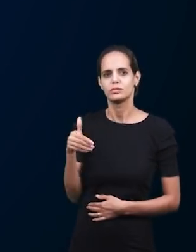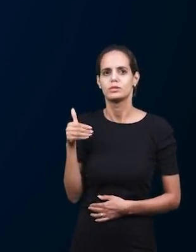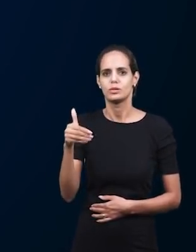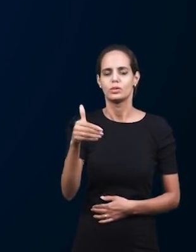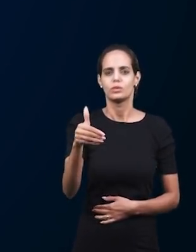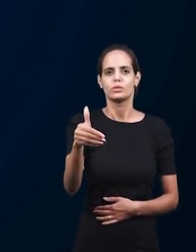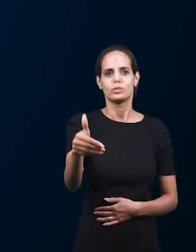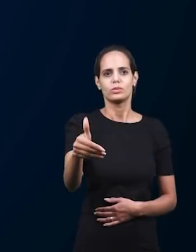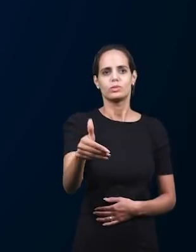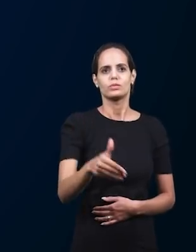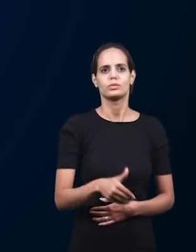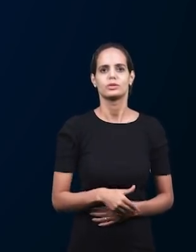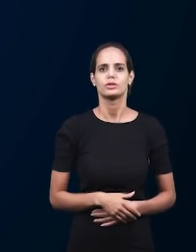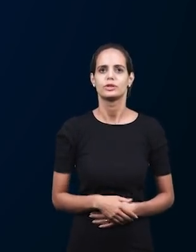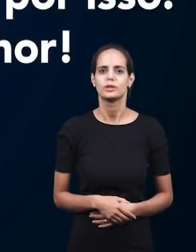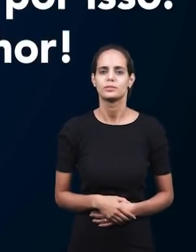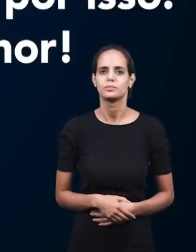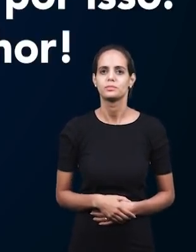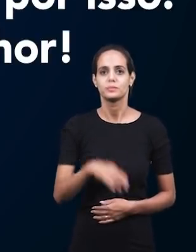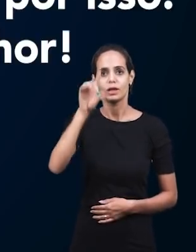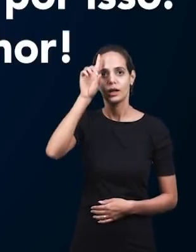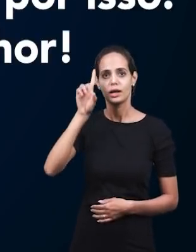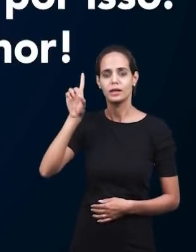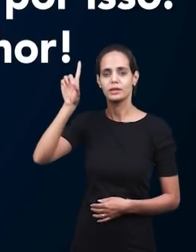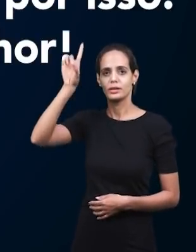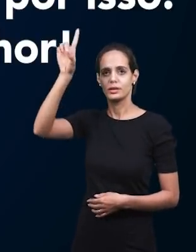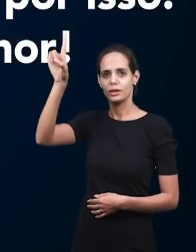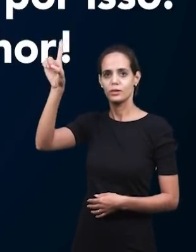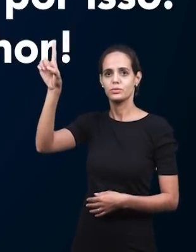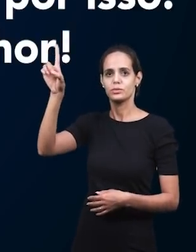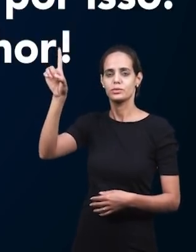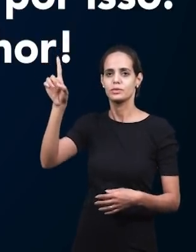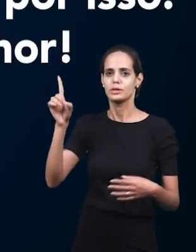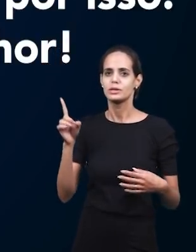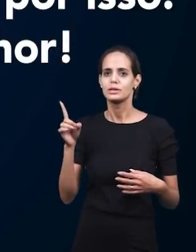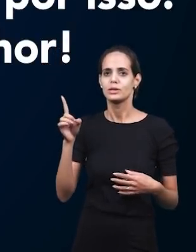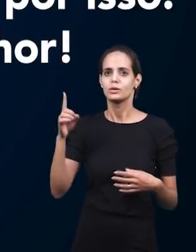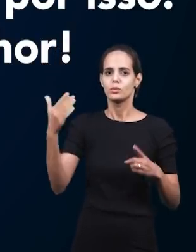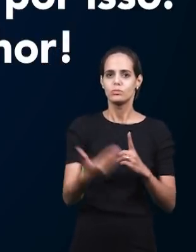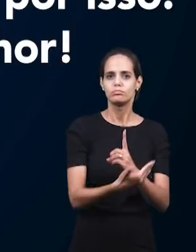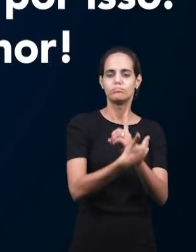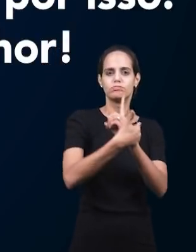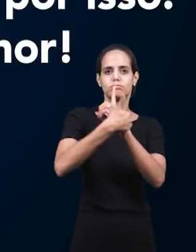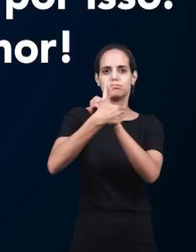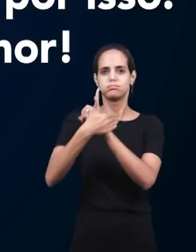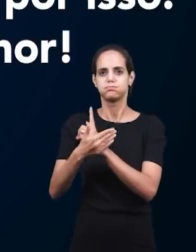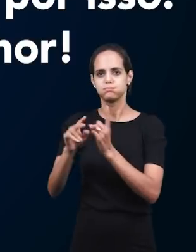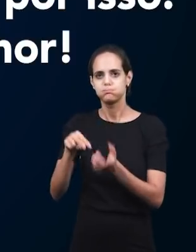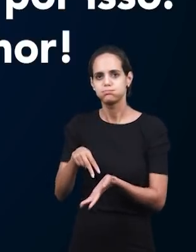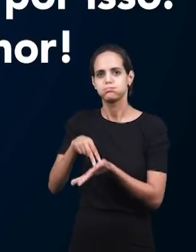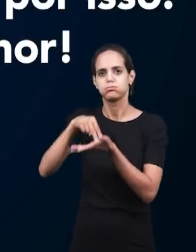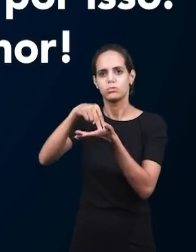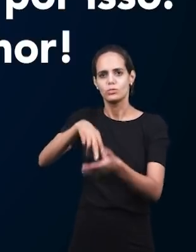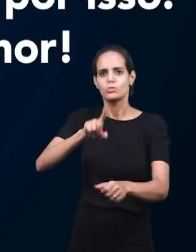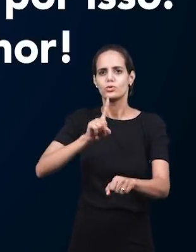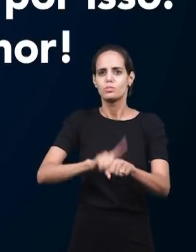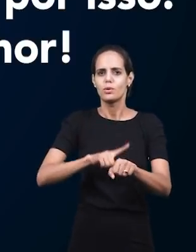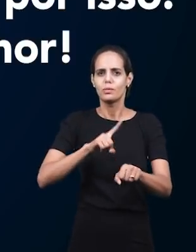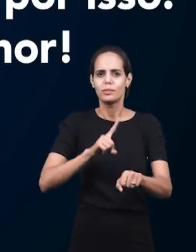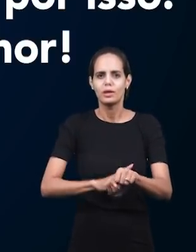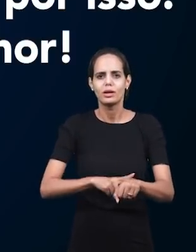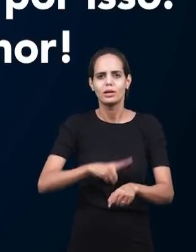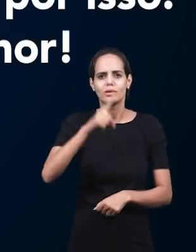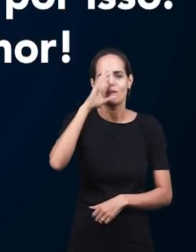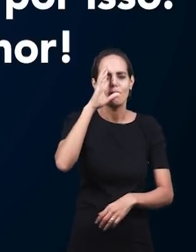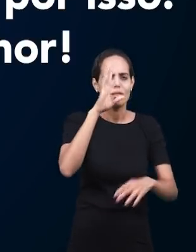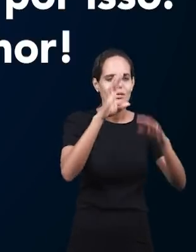himself to us every day. And God has been the great refuge in this time of